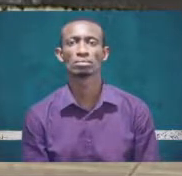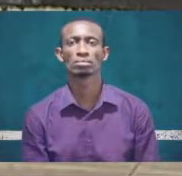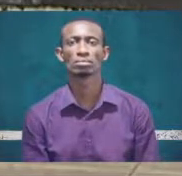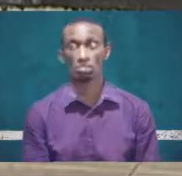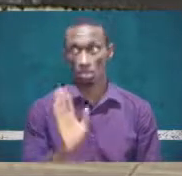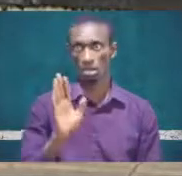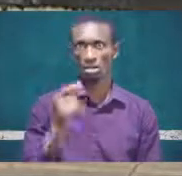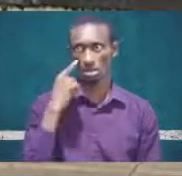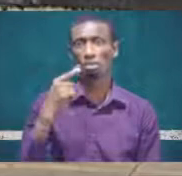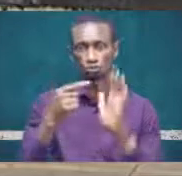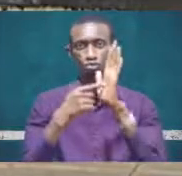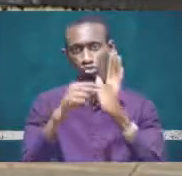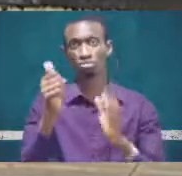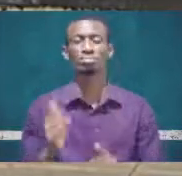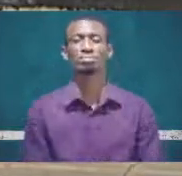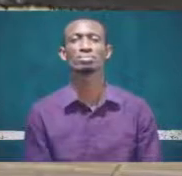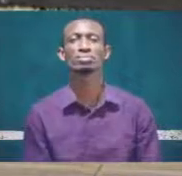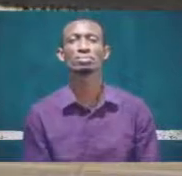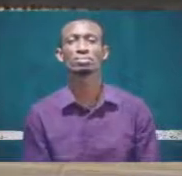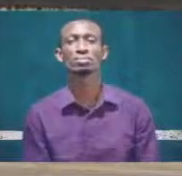Let us have another example.